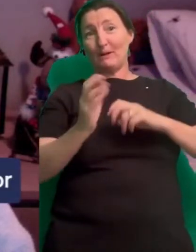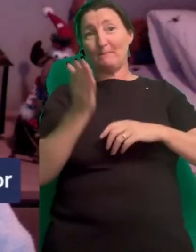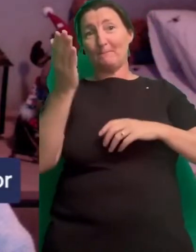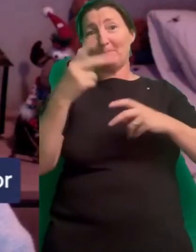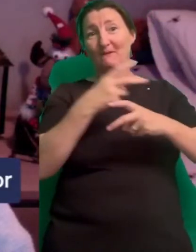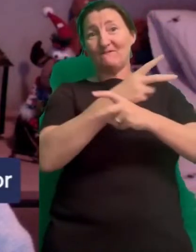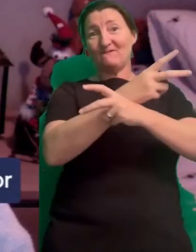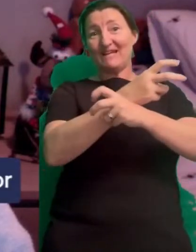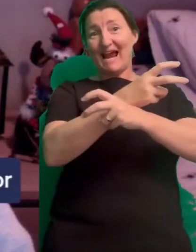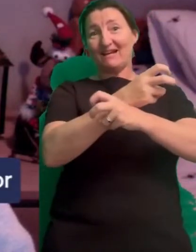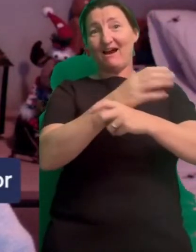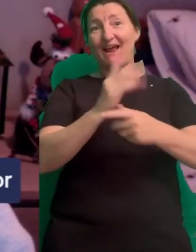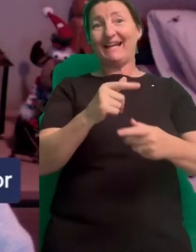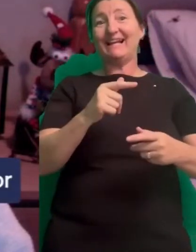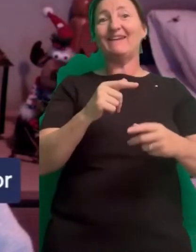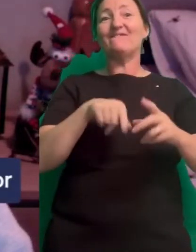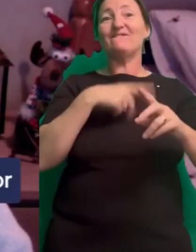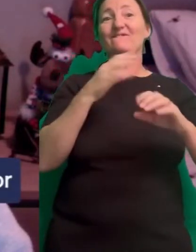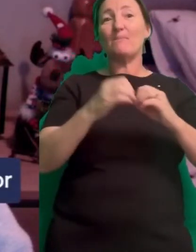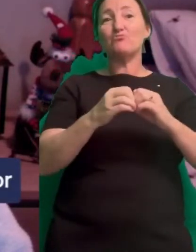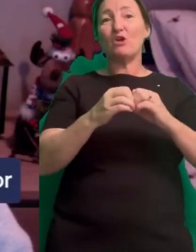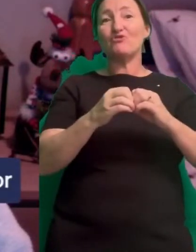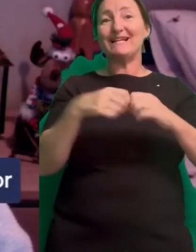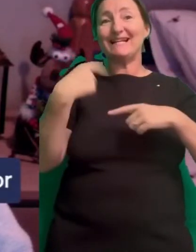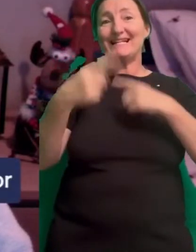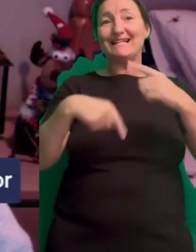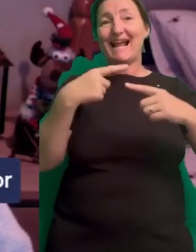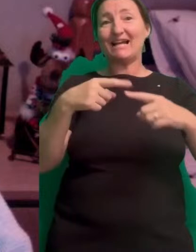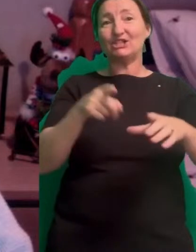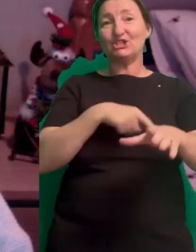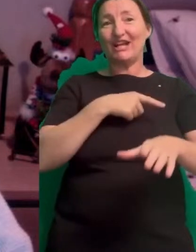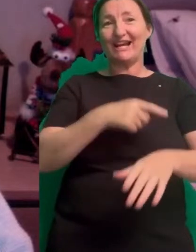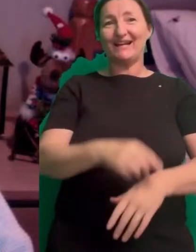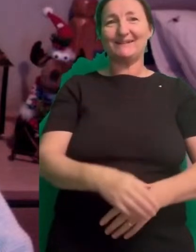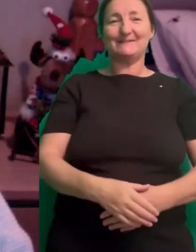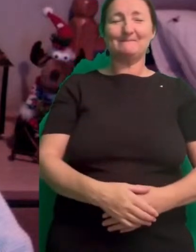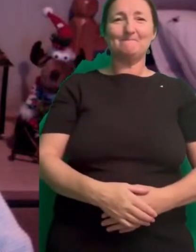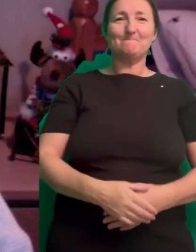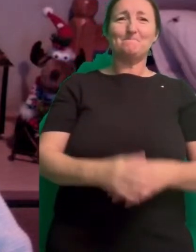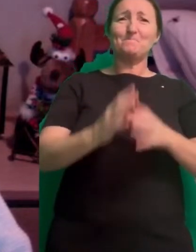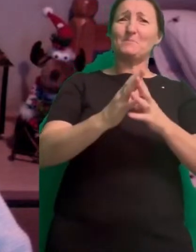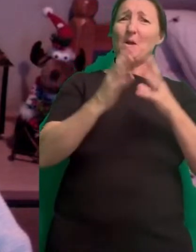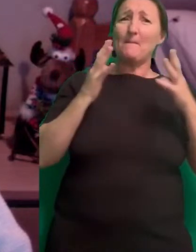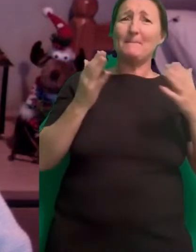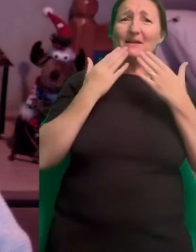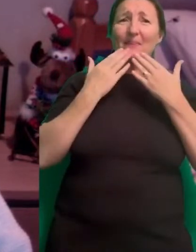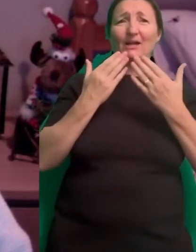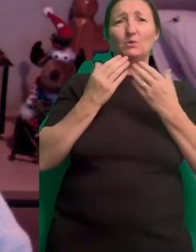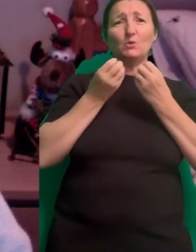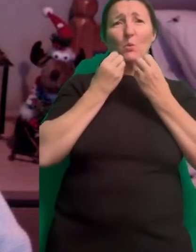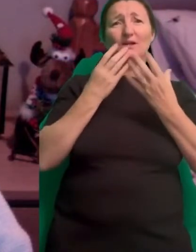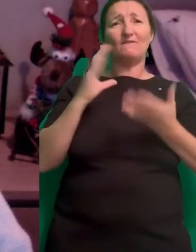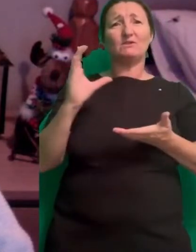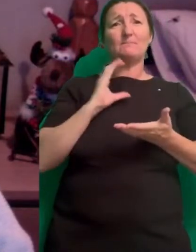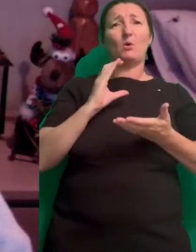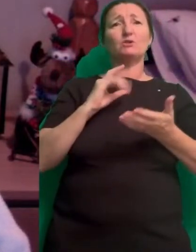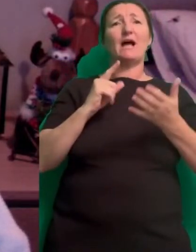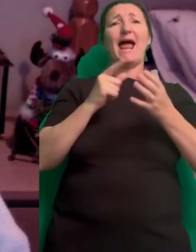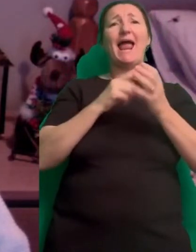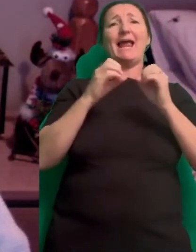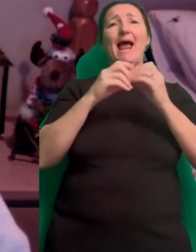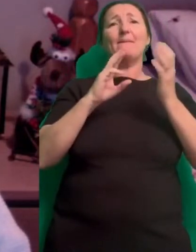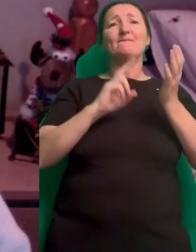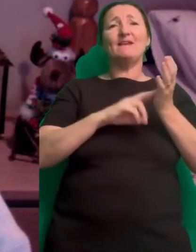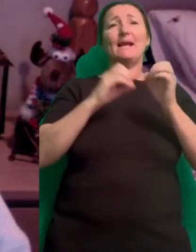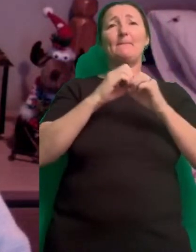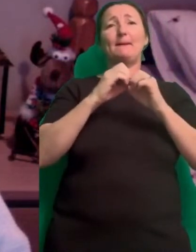wonderful sponsors, AMV, BBDO and Eli Lilly, for supporting us yet again for another year. A big thank you to